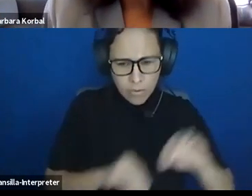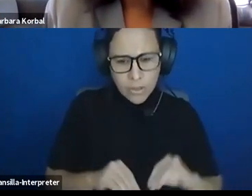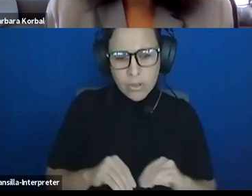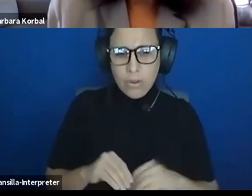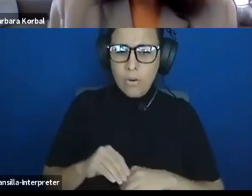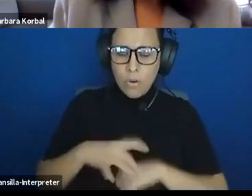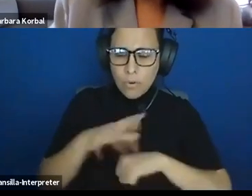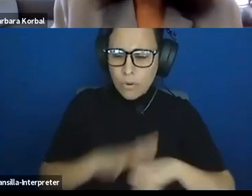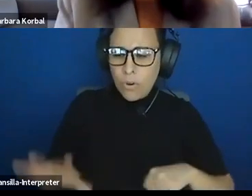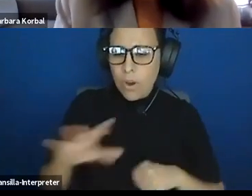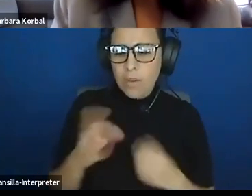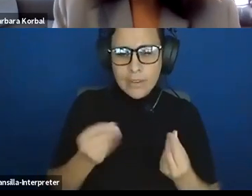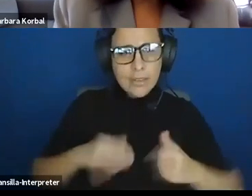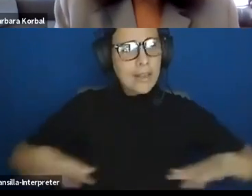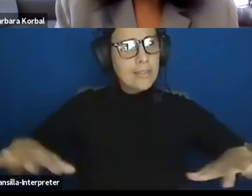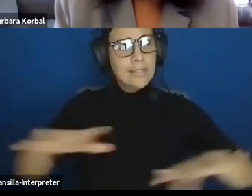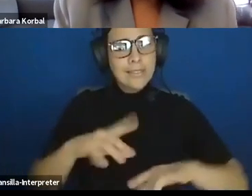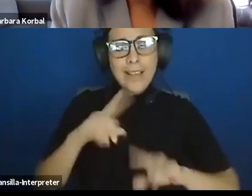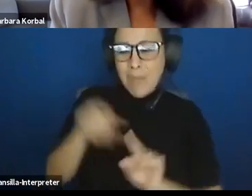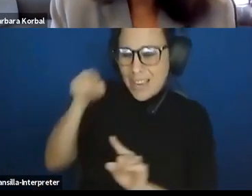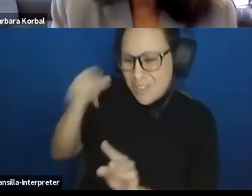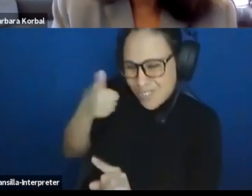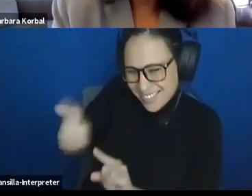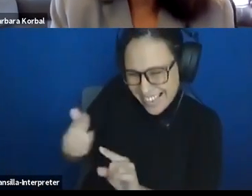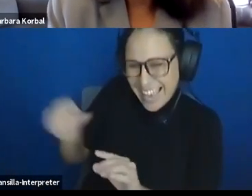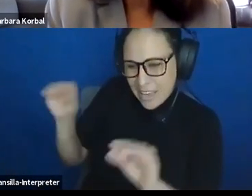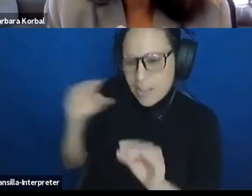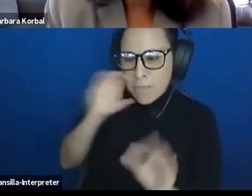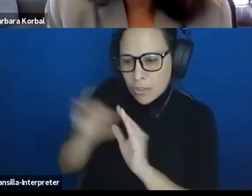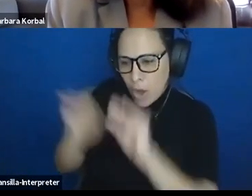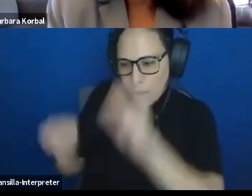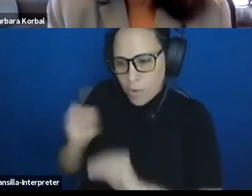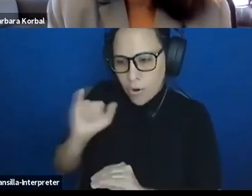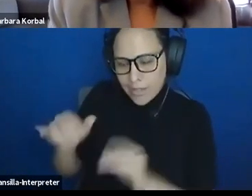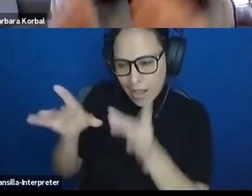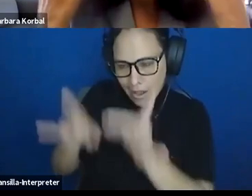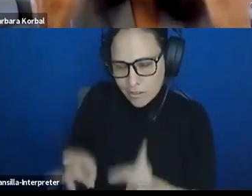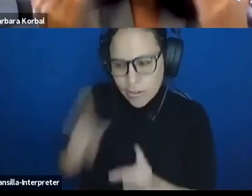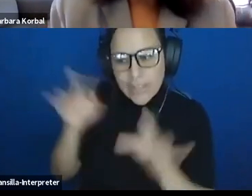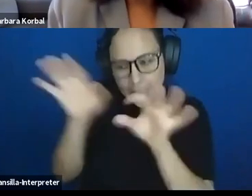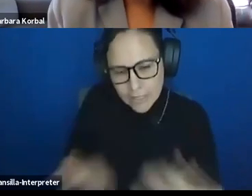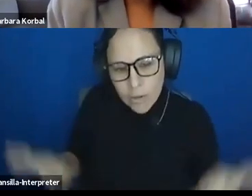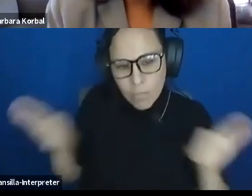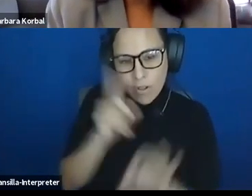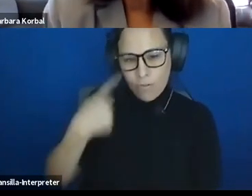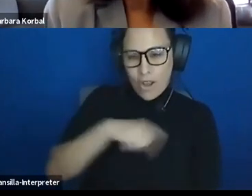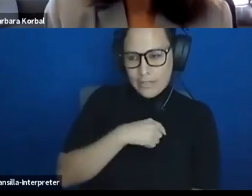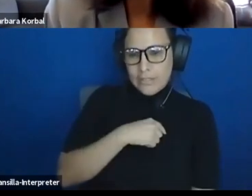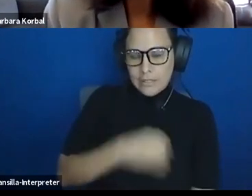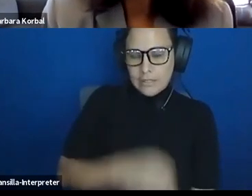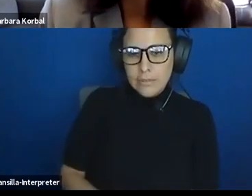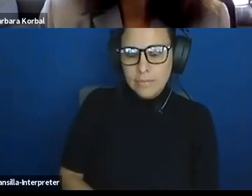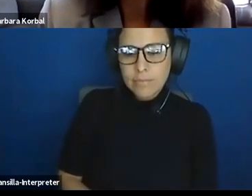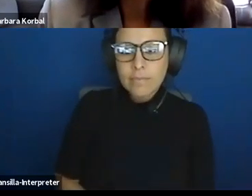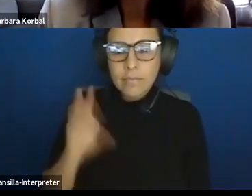Geography and landscape. But you're the person who put those together. I just think it's important as an archivist to think that way. I